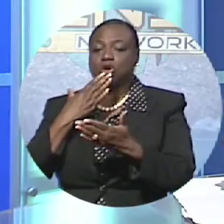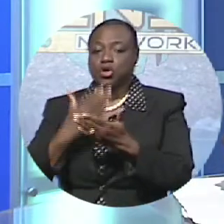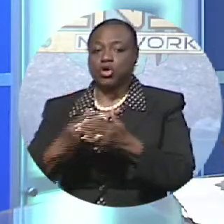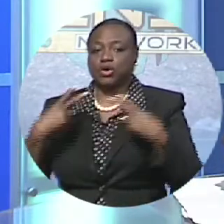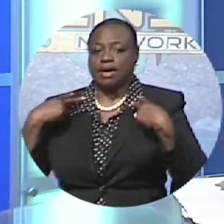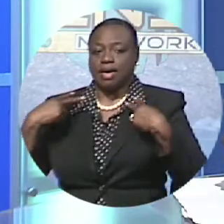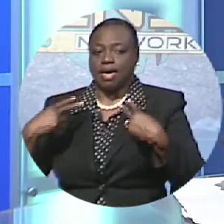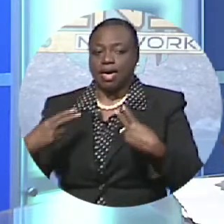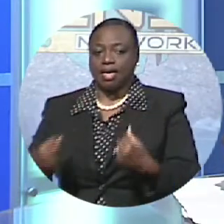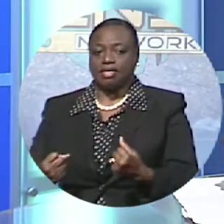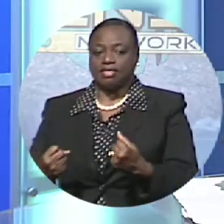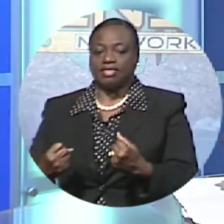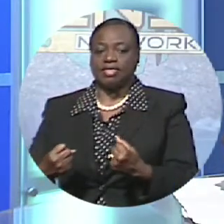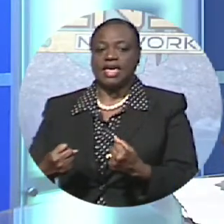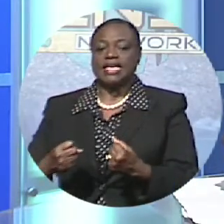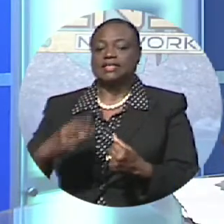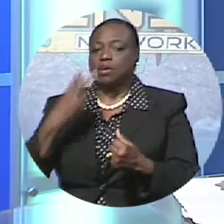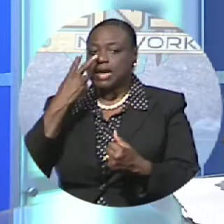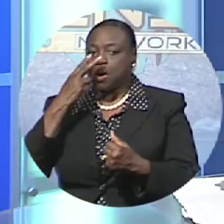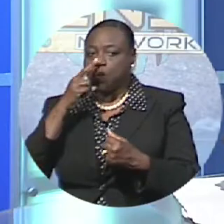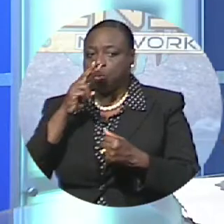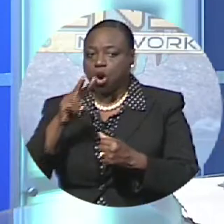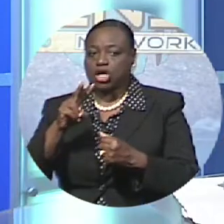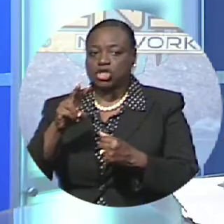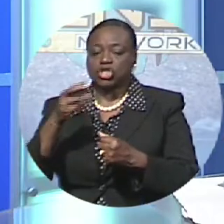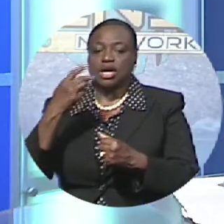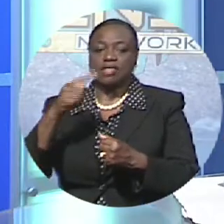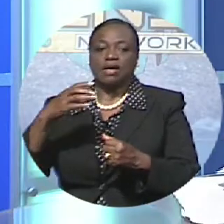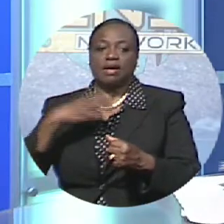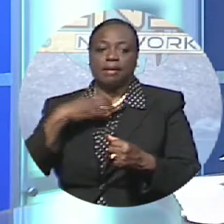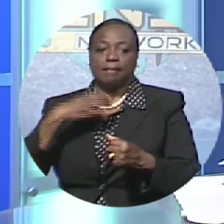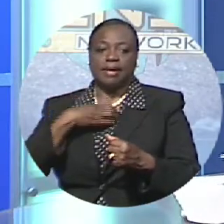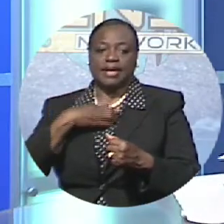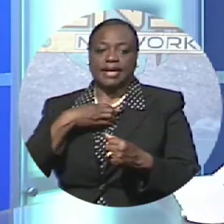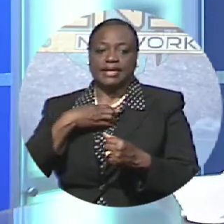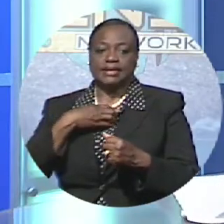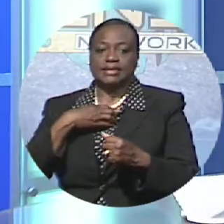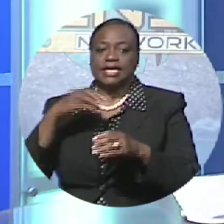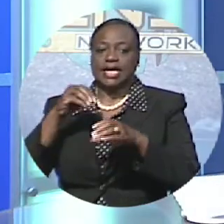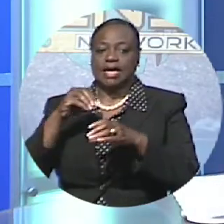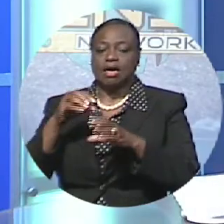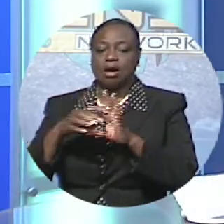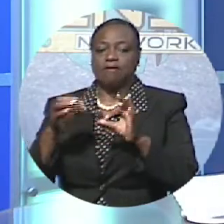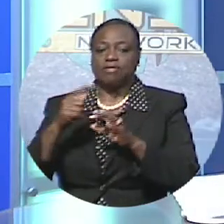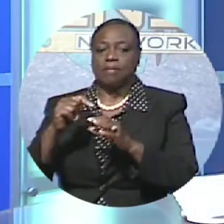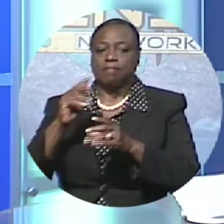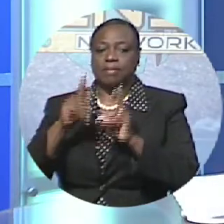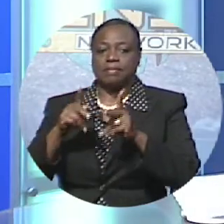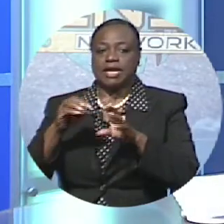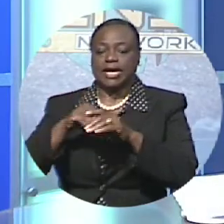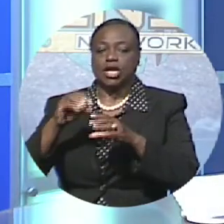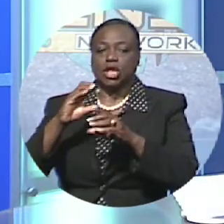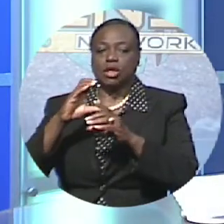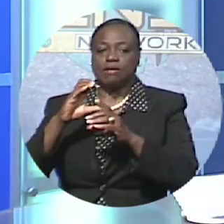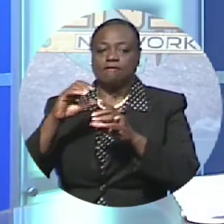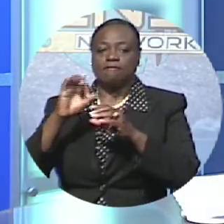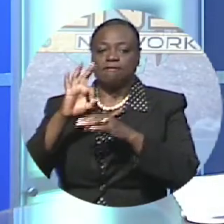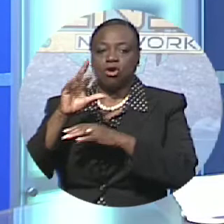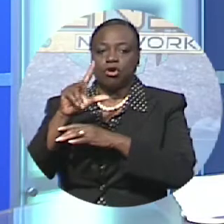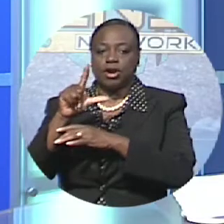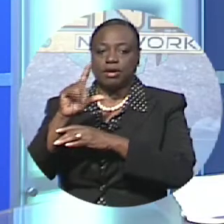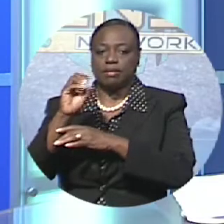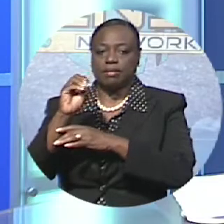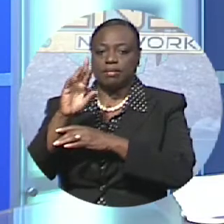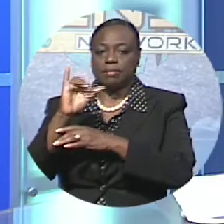demonstration against the Bahamas at the site of our consulate in Florida on Monday. A group of 17 Cuban nationals,